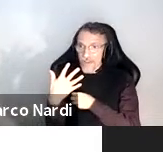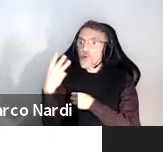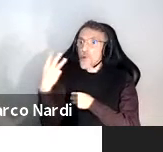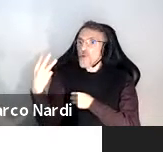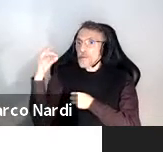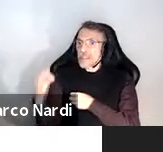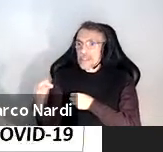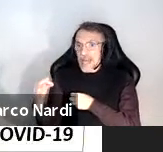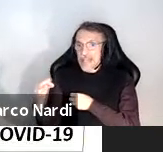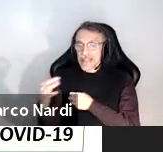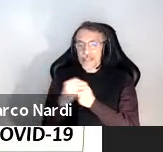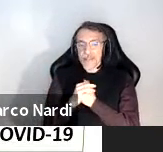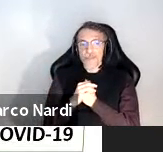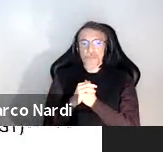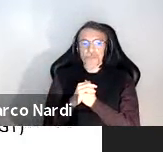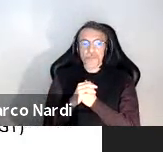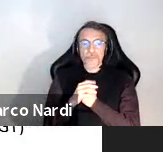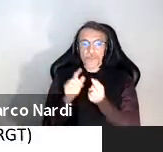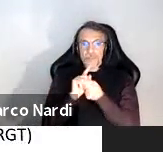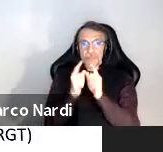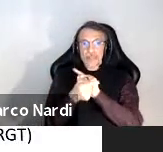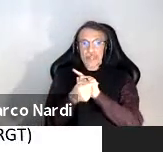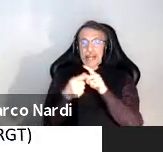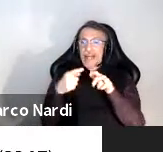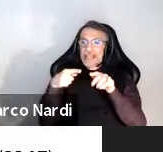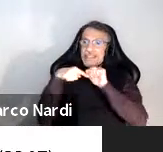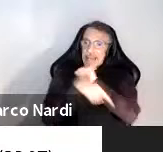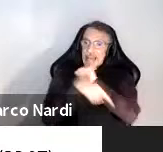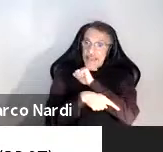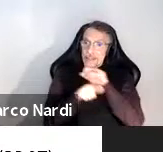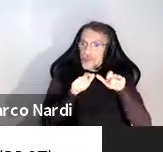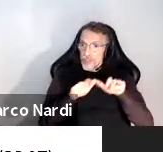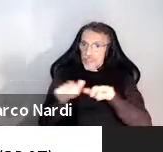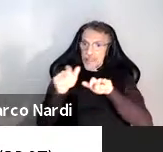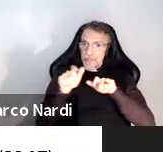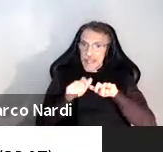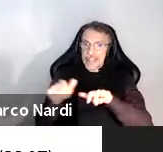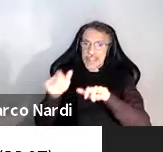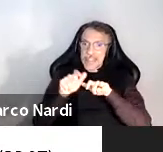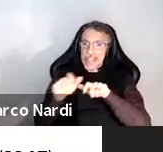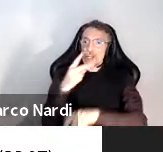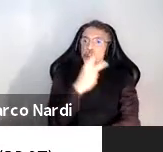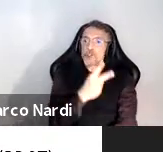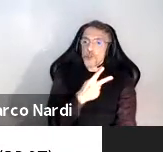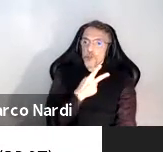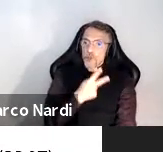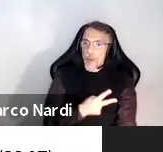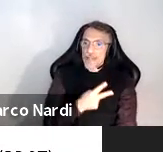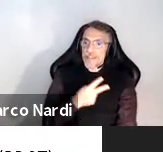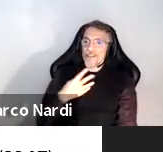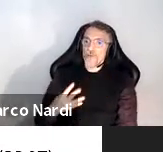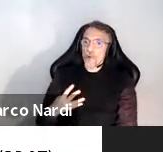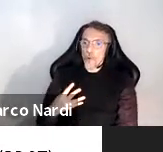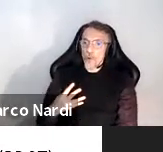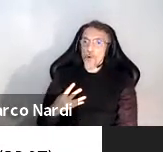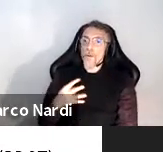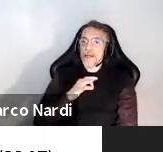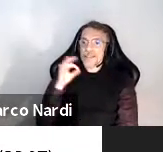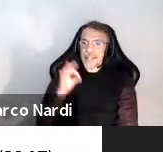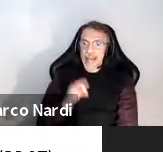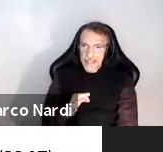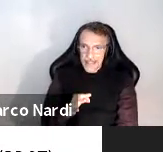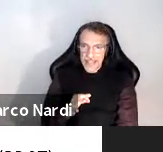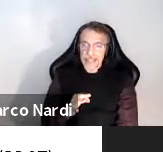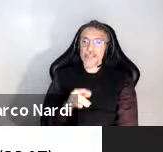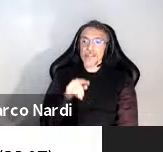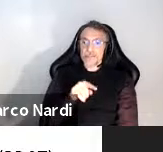3%. Now, in terms of debt sustainability, as I mentioned, about 44% of the low-income countries were either at